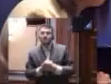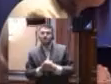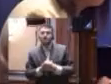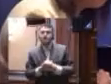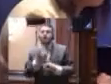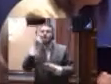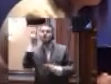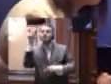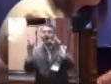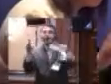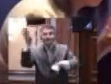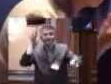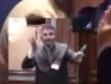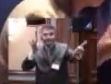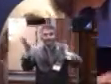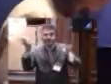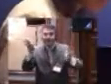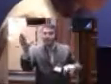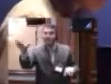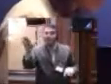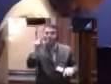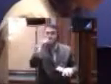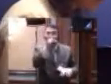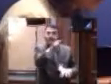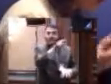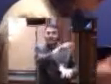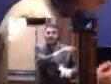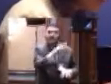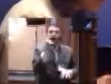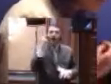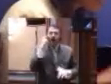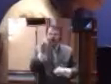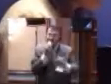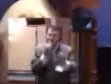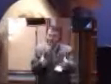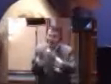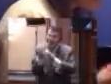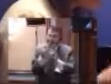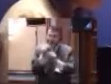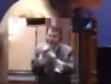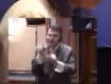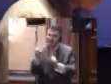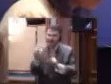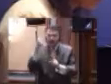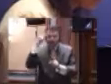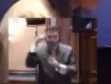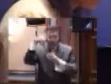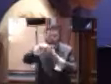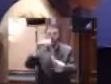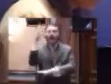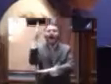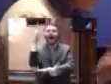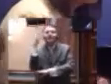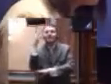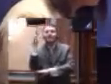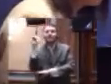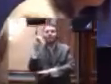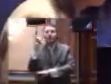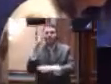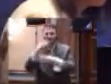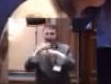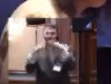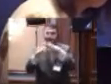debating in the theme committees of the Constituent Assembly were often the same people dealing with these matters in